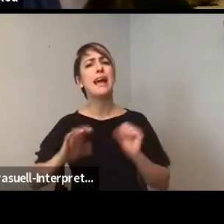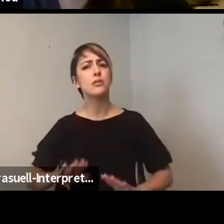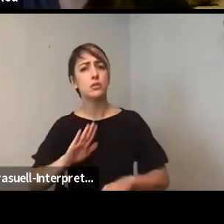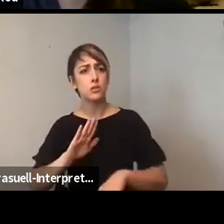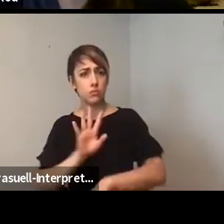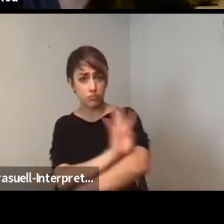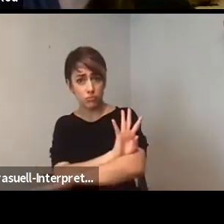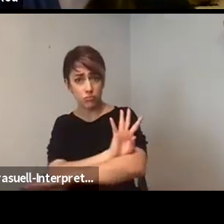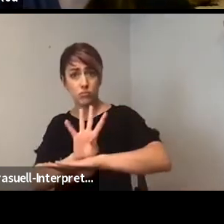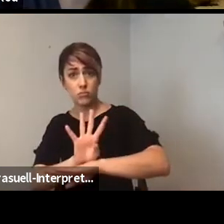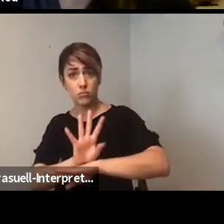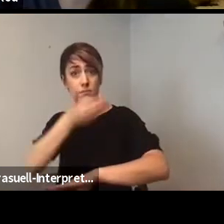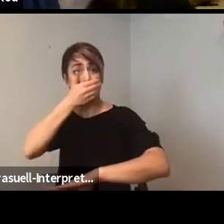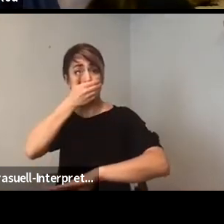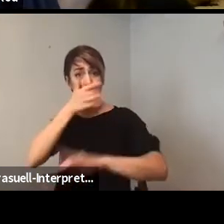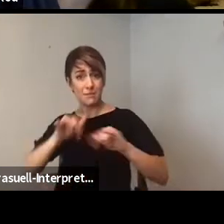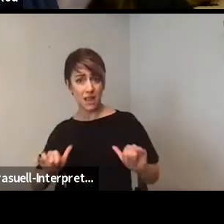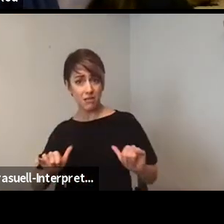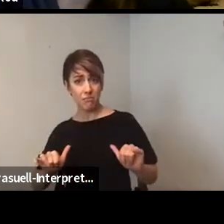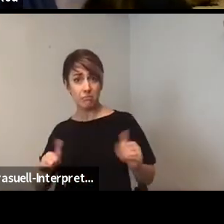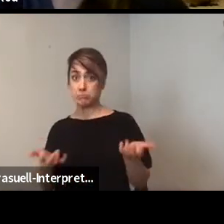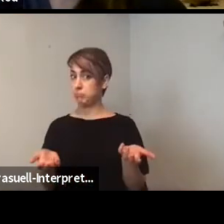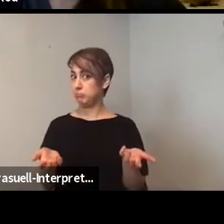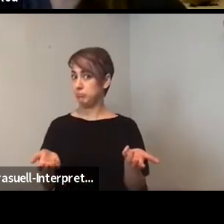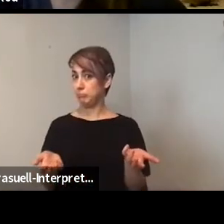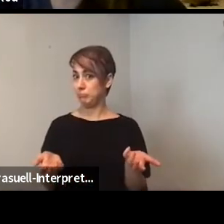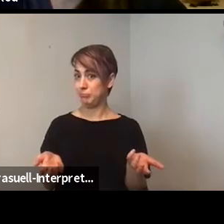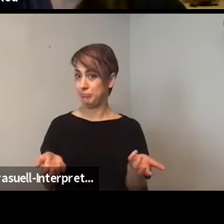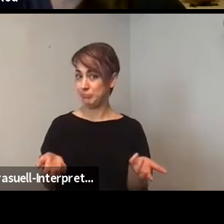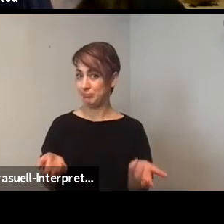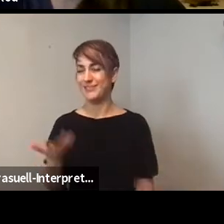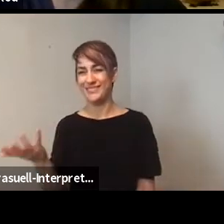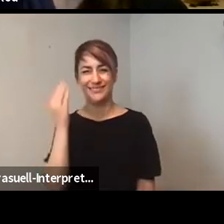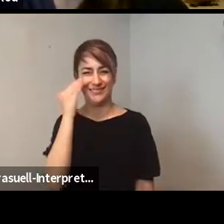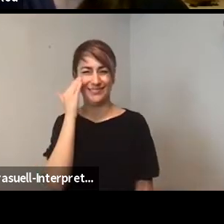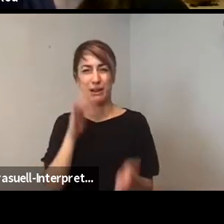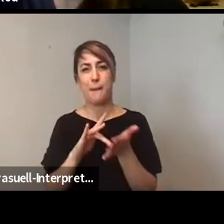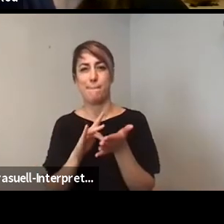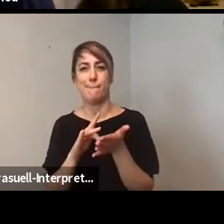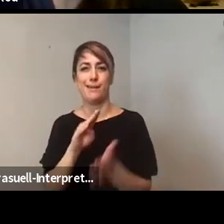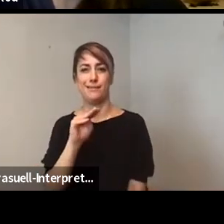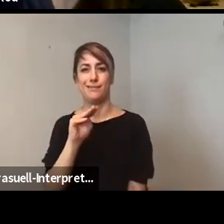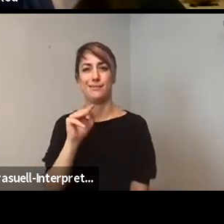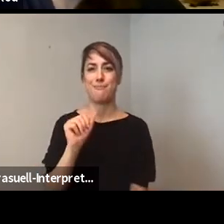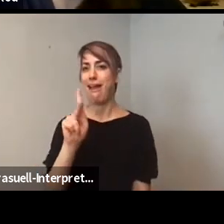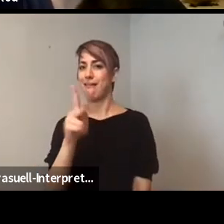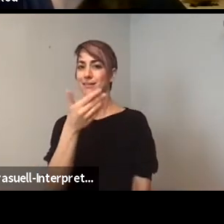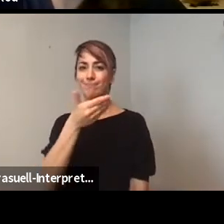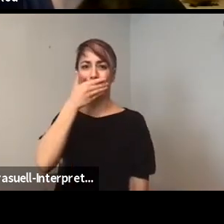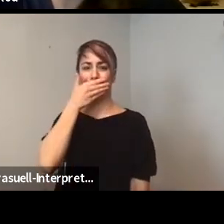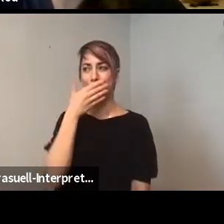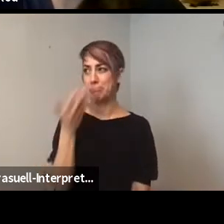masks. You mean no. Medical mask. Okay. Yeah, well, it's interesting. It sounds that actually